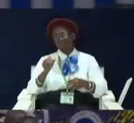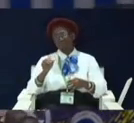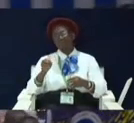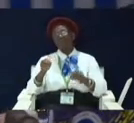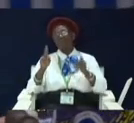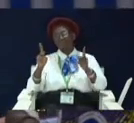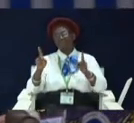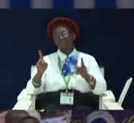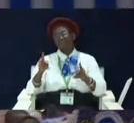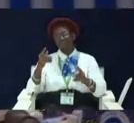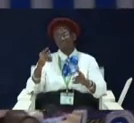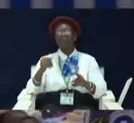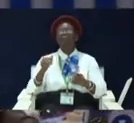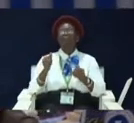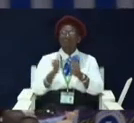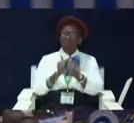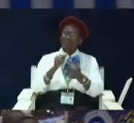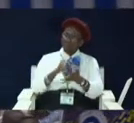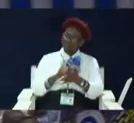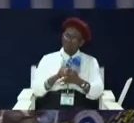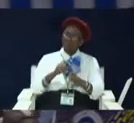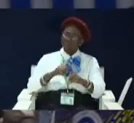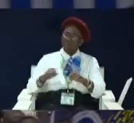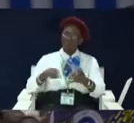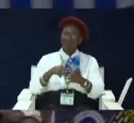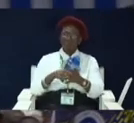done. Ni ati o ti di sise.